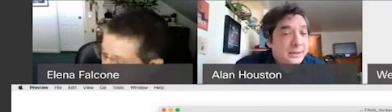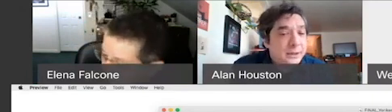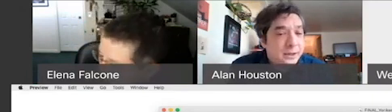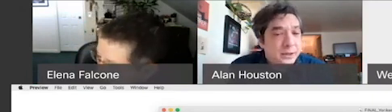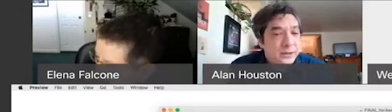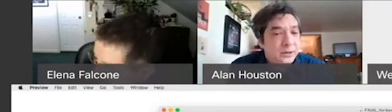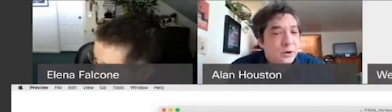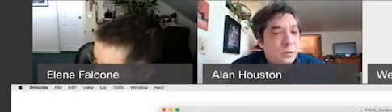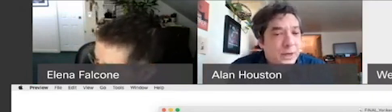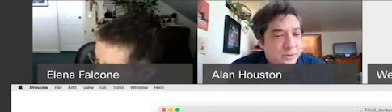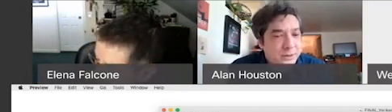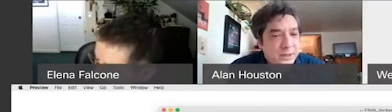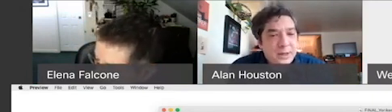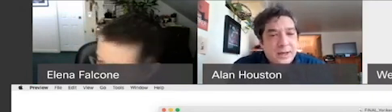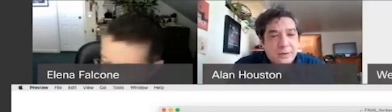there,